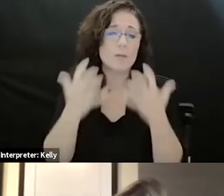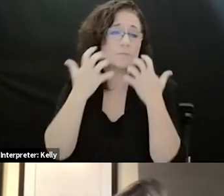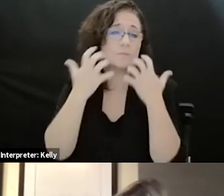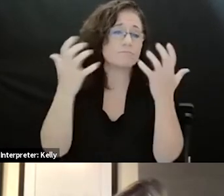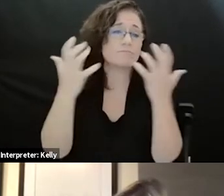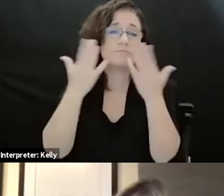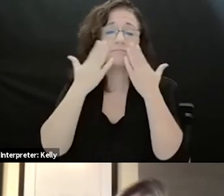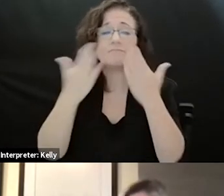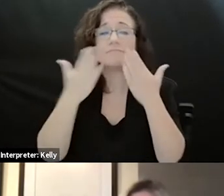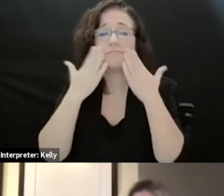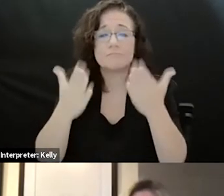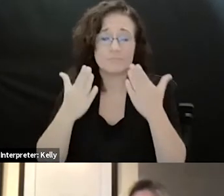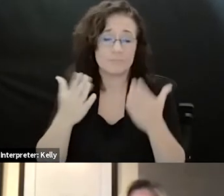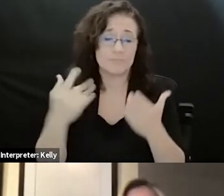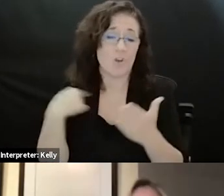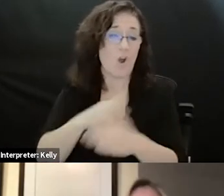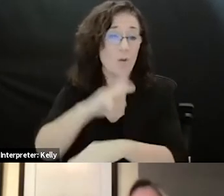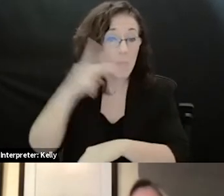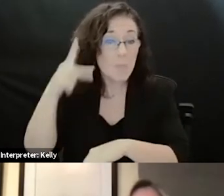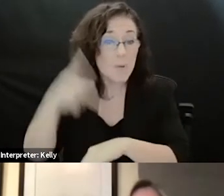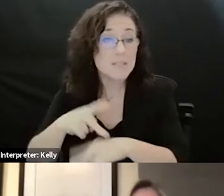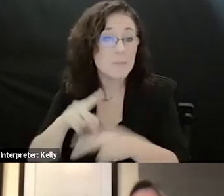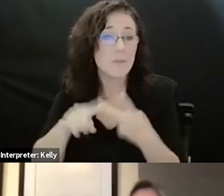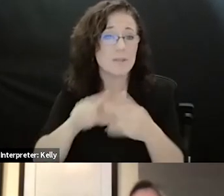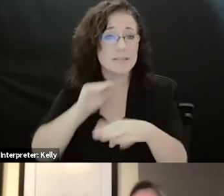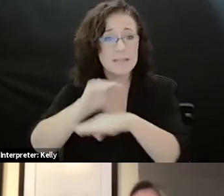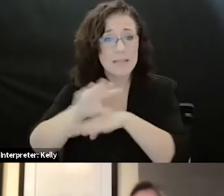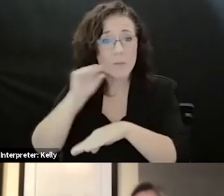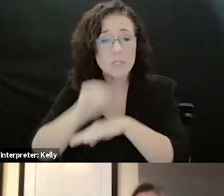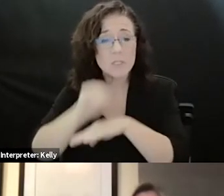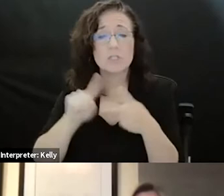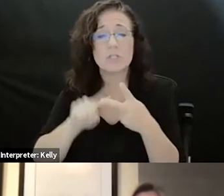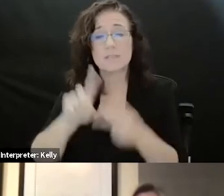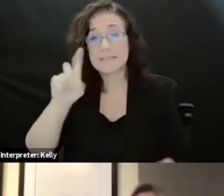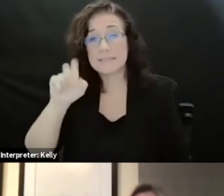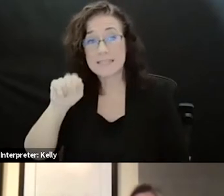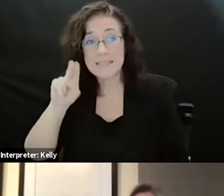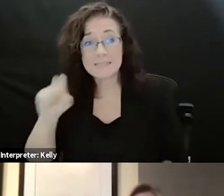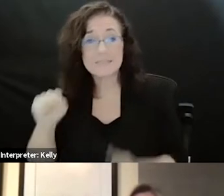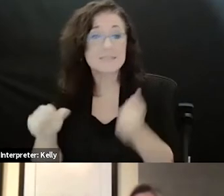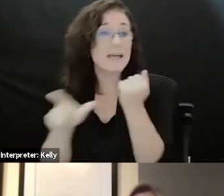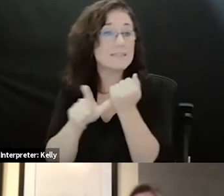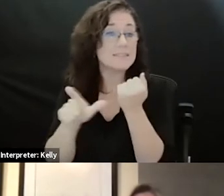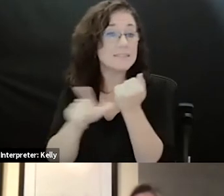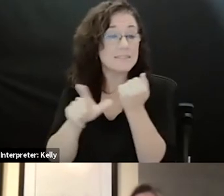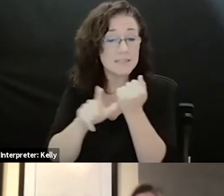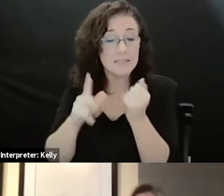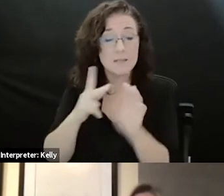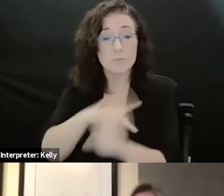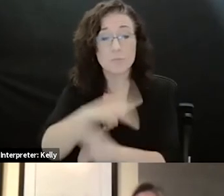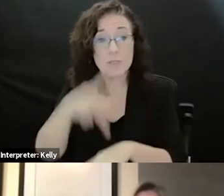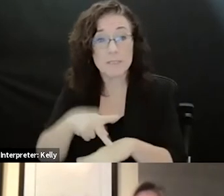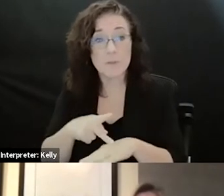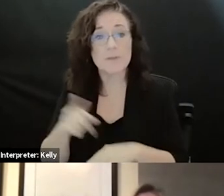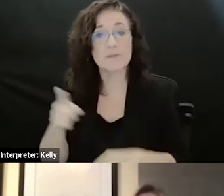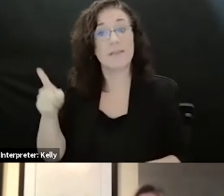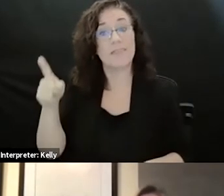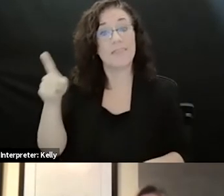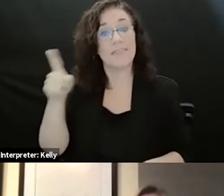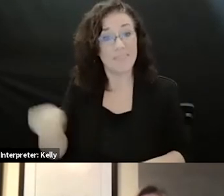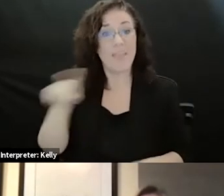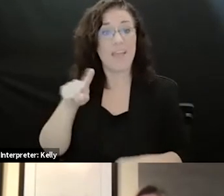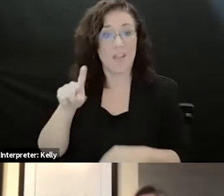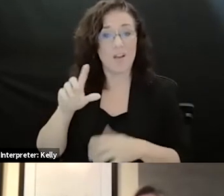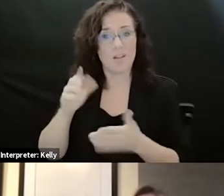principals to our counselors to our deans assistant principals who are working on that that cold work that is planning